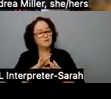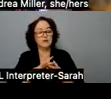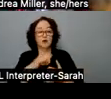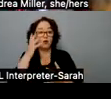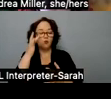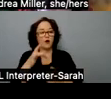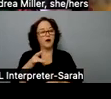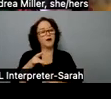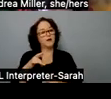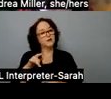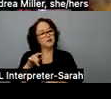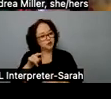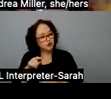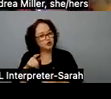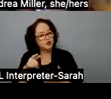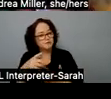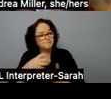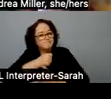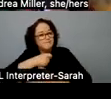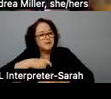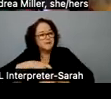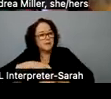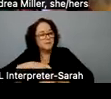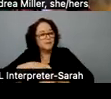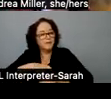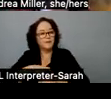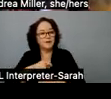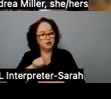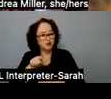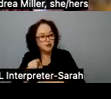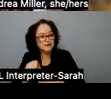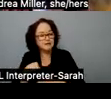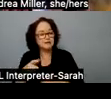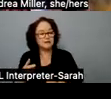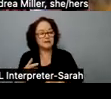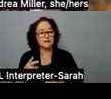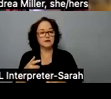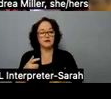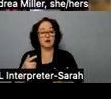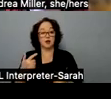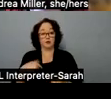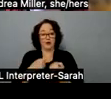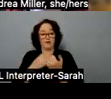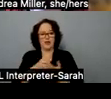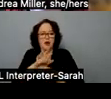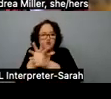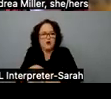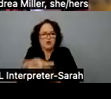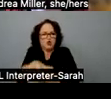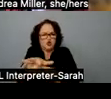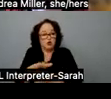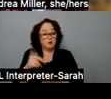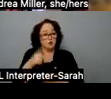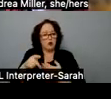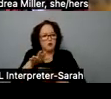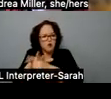needed. Didn't feel the pressures, right? From us as the advocates, from the programs, from the